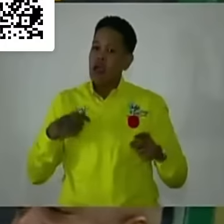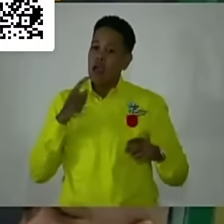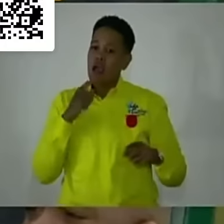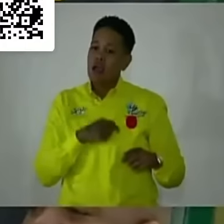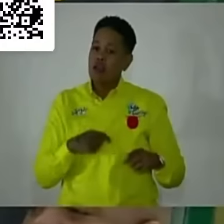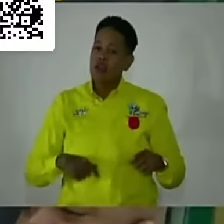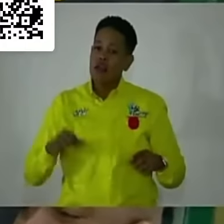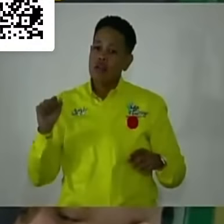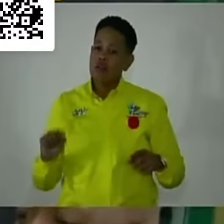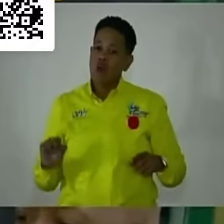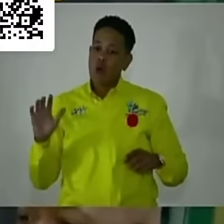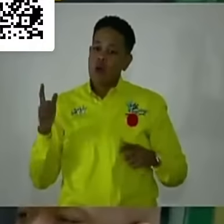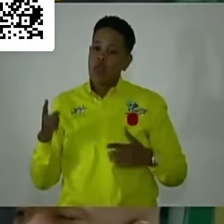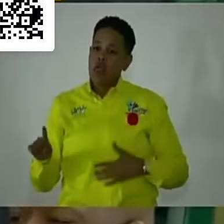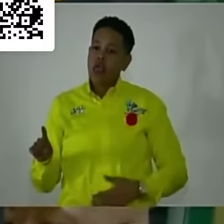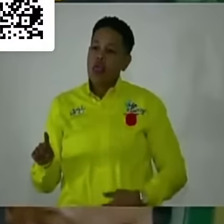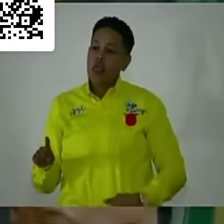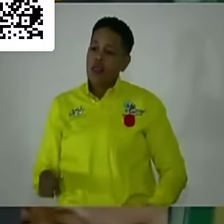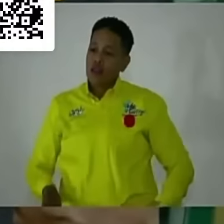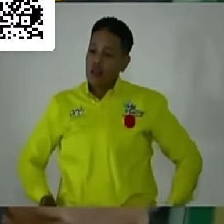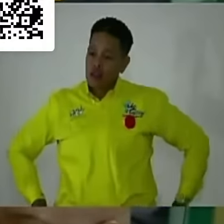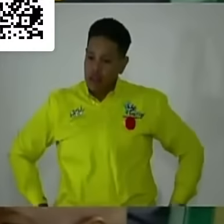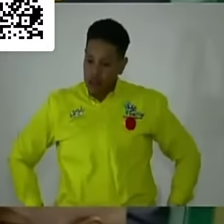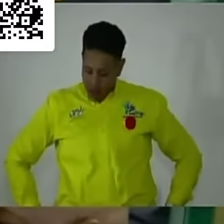South. But